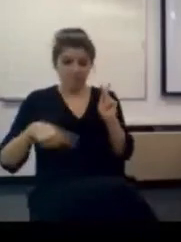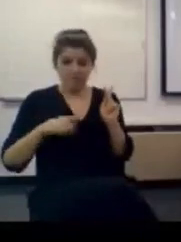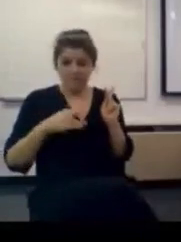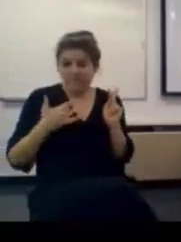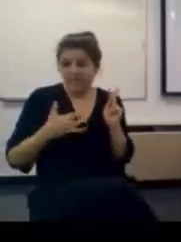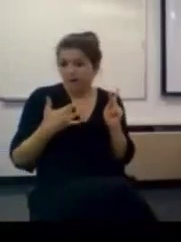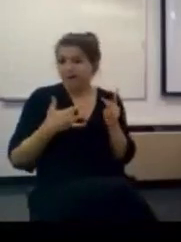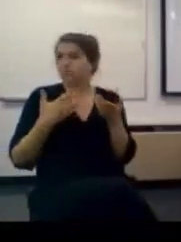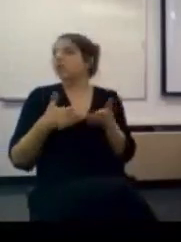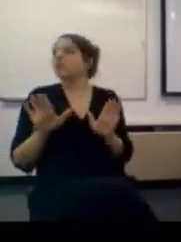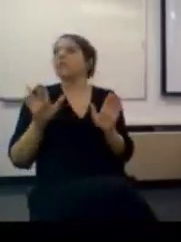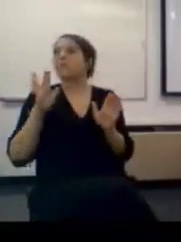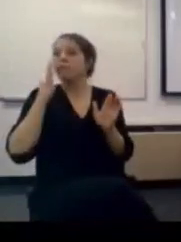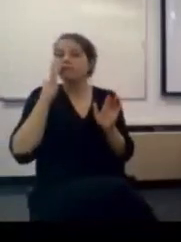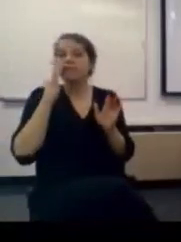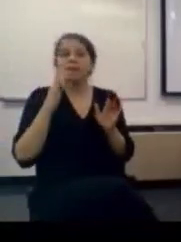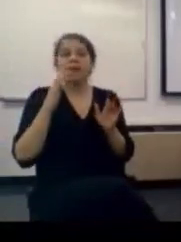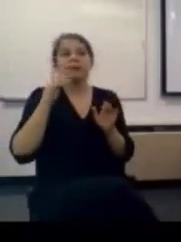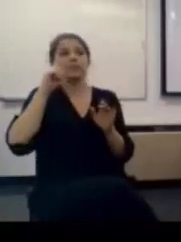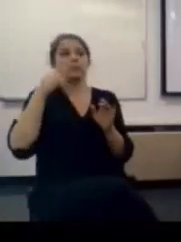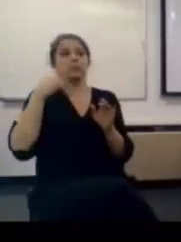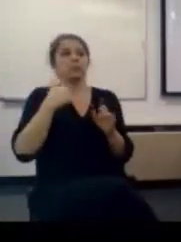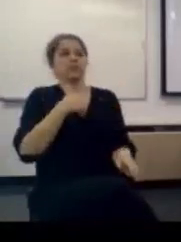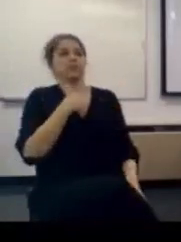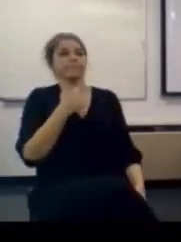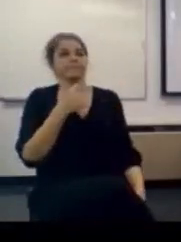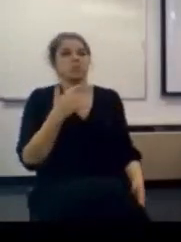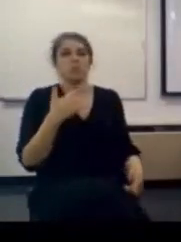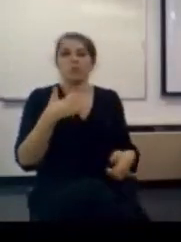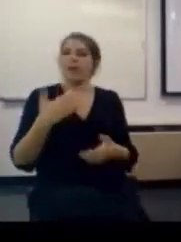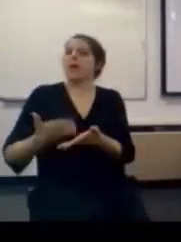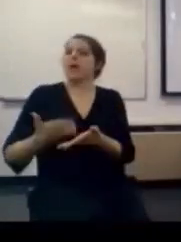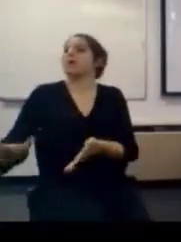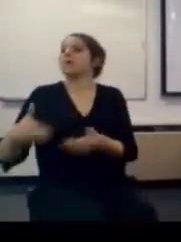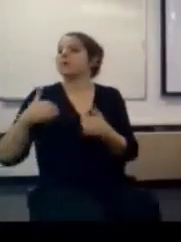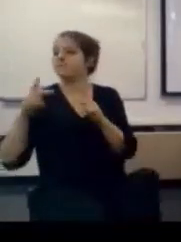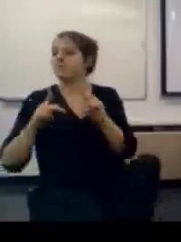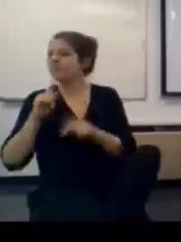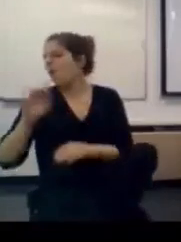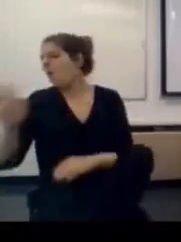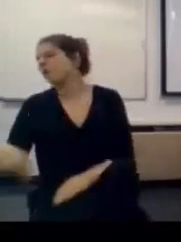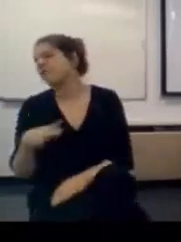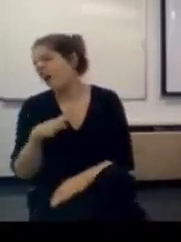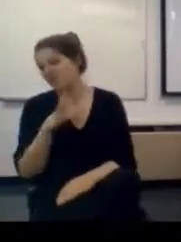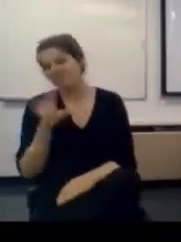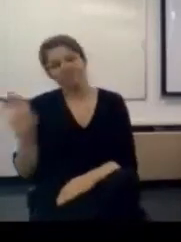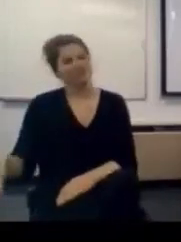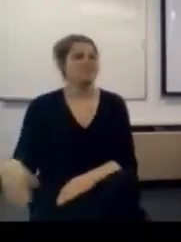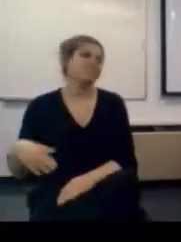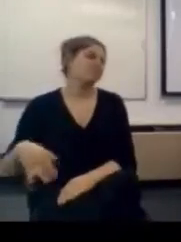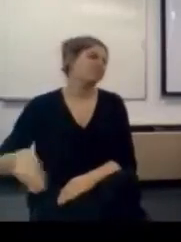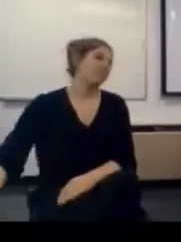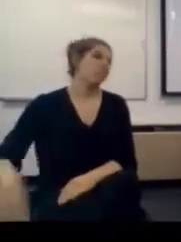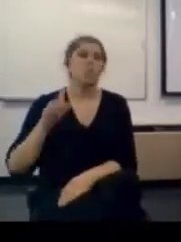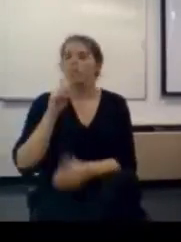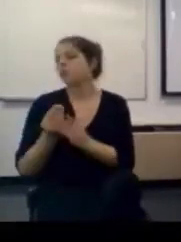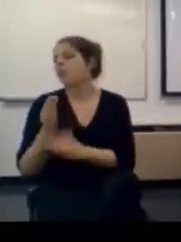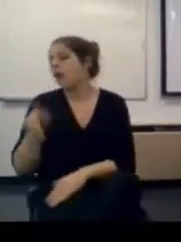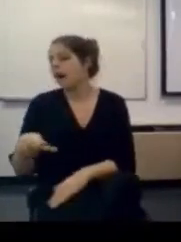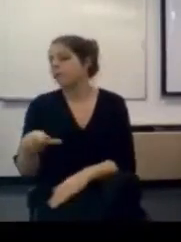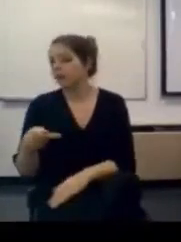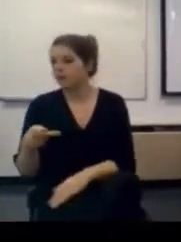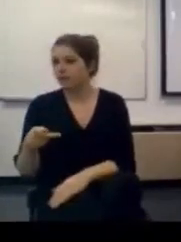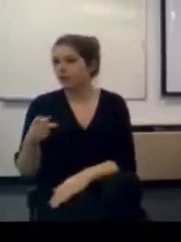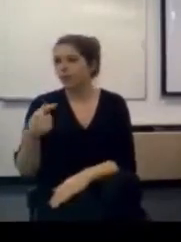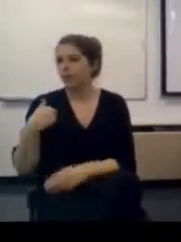our young people feel, just in general, right? I mean, like, I think that we discount our young people. You know, we say things like, and,